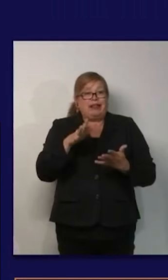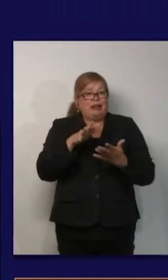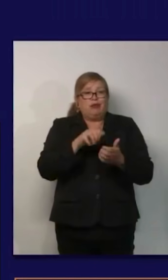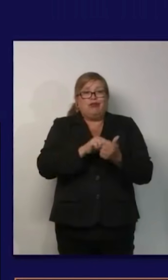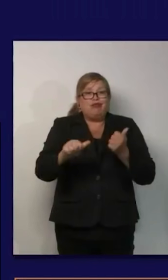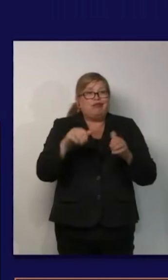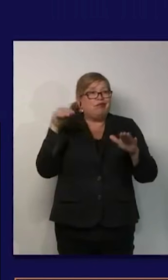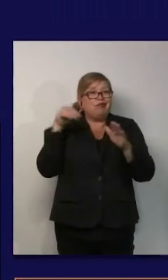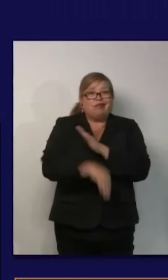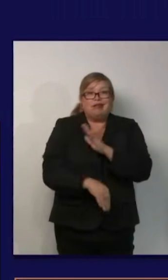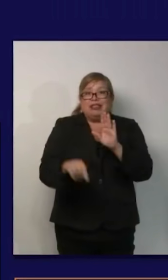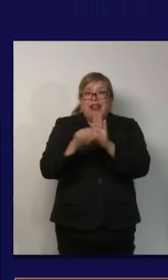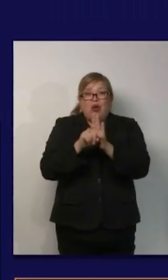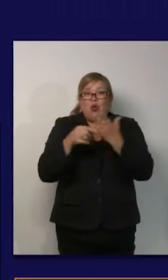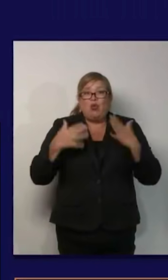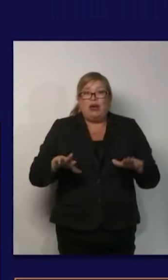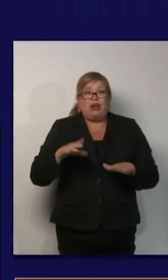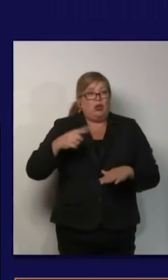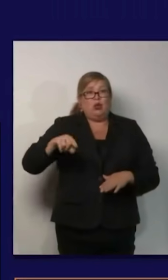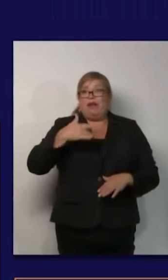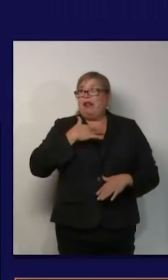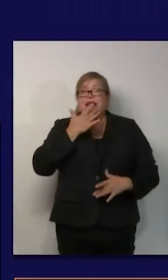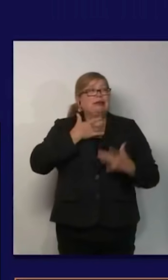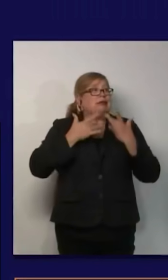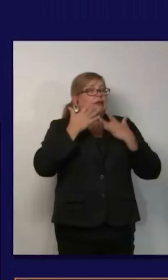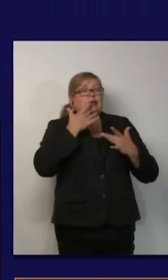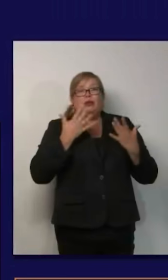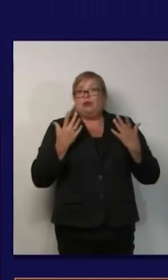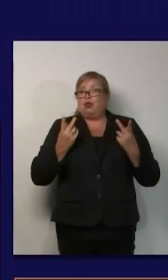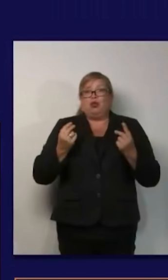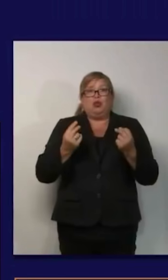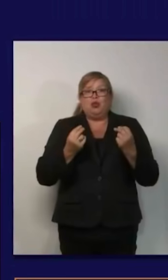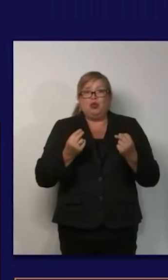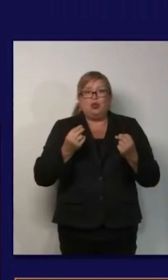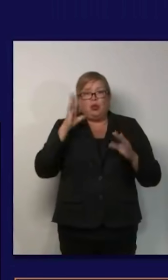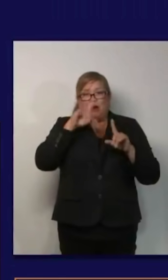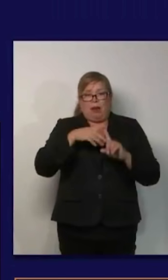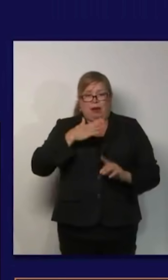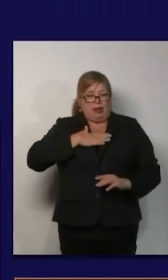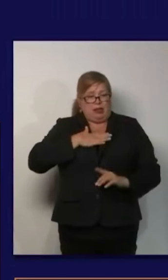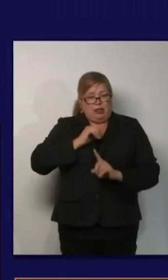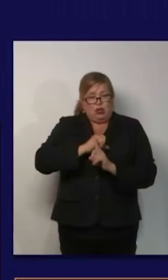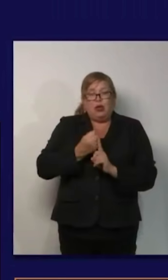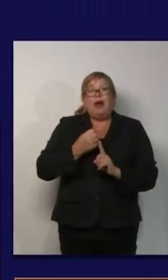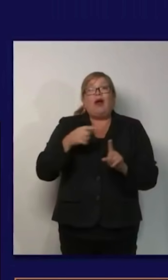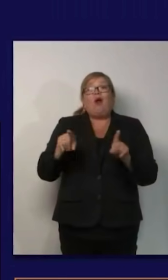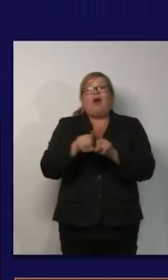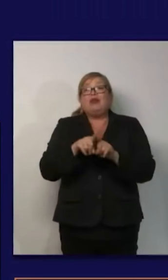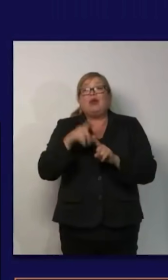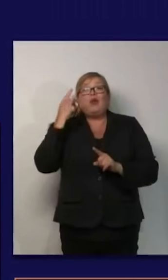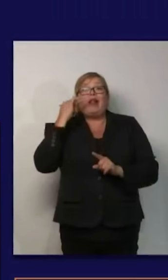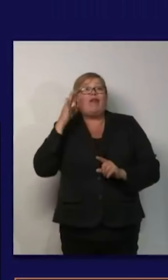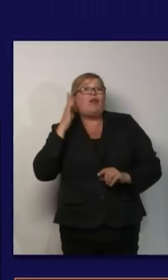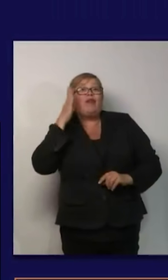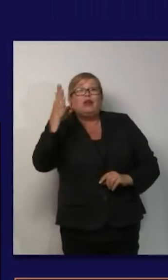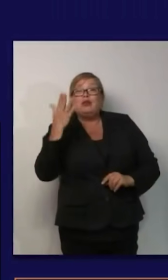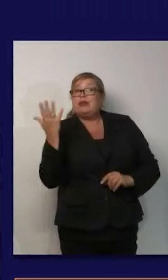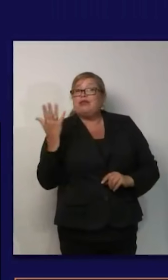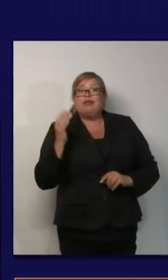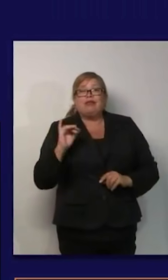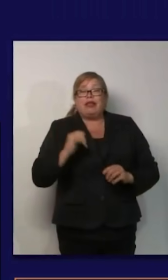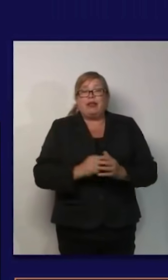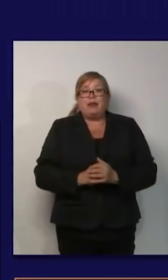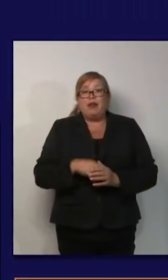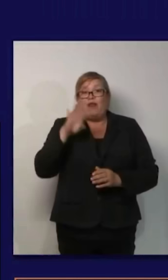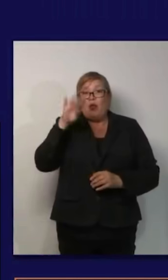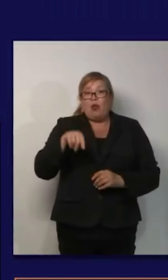destroyed. You are desperate to get a sense of not only your fate, but our collective future. Some 4.6